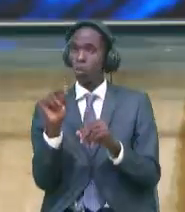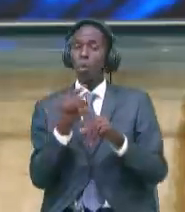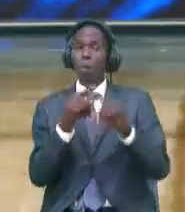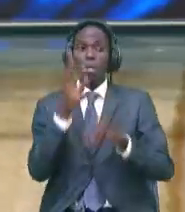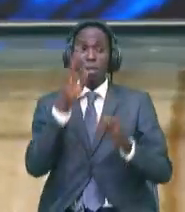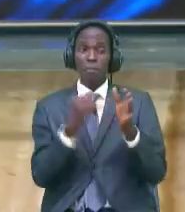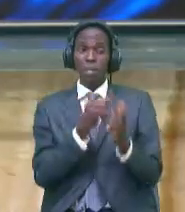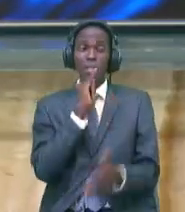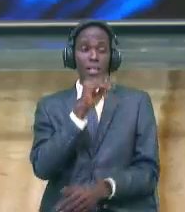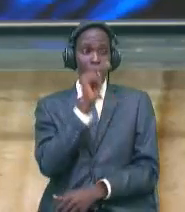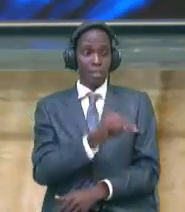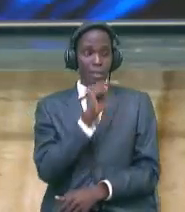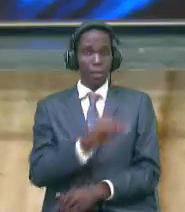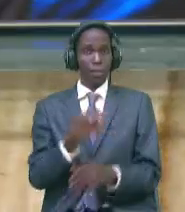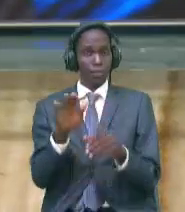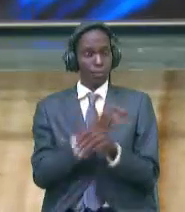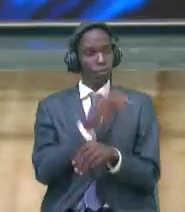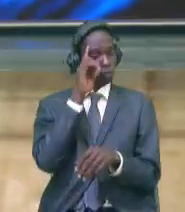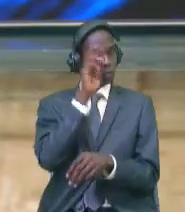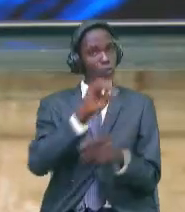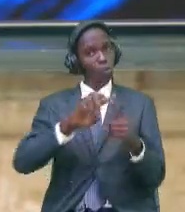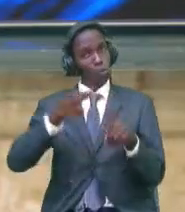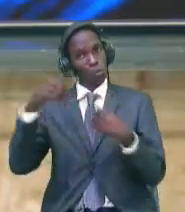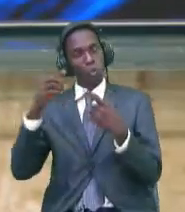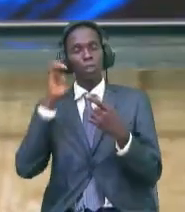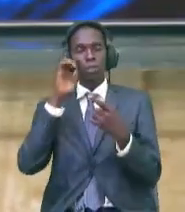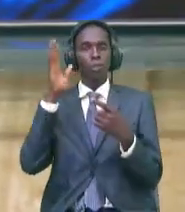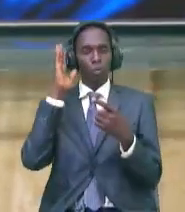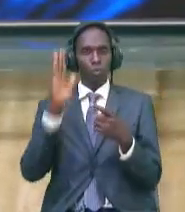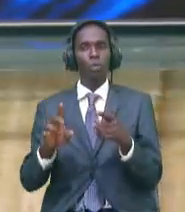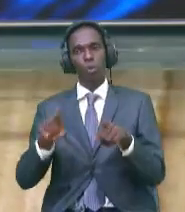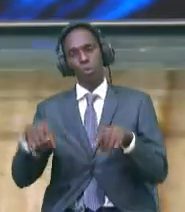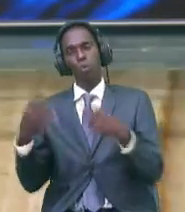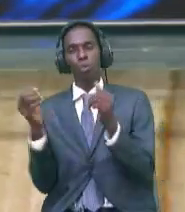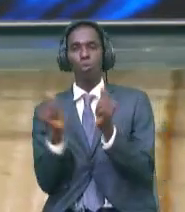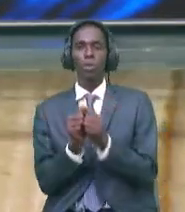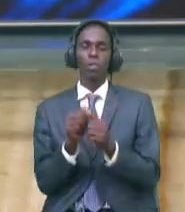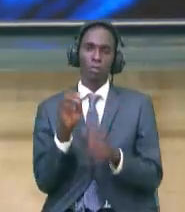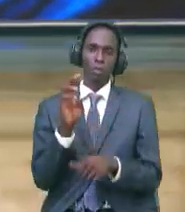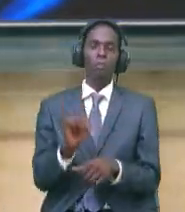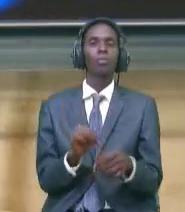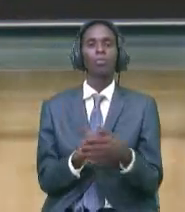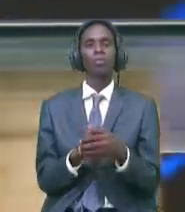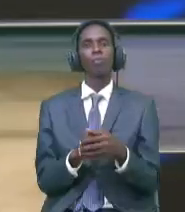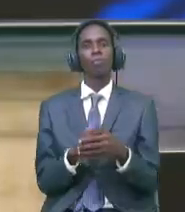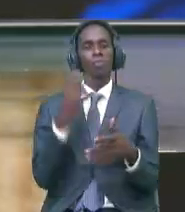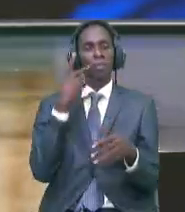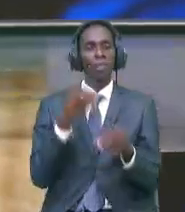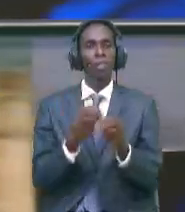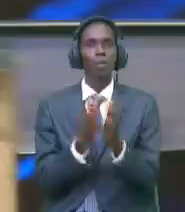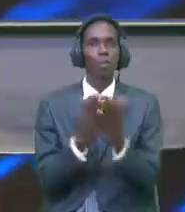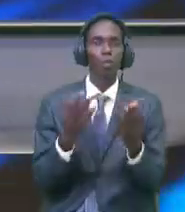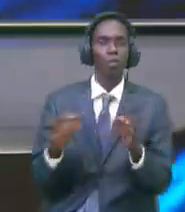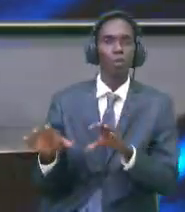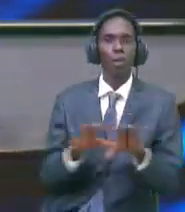he will lead the way, and they shall go with me. And let's look at Acts of the Apostles